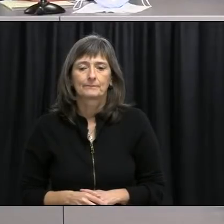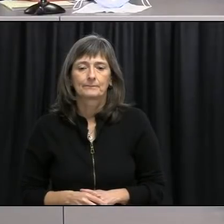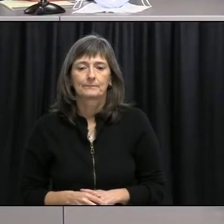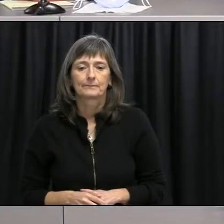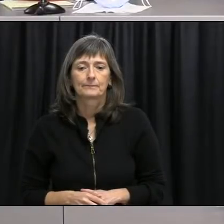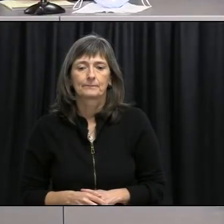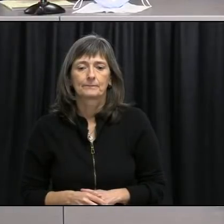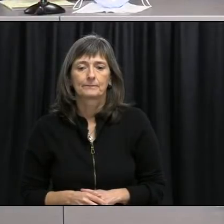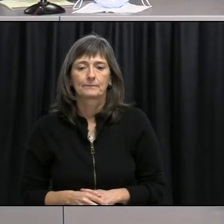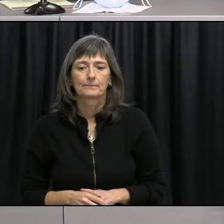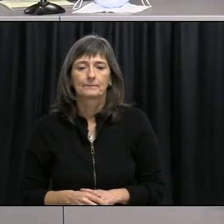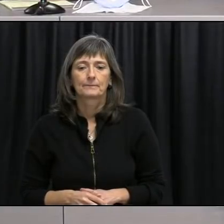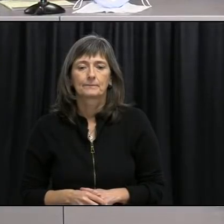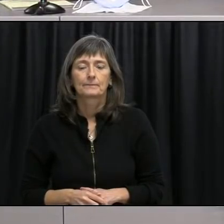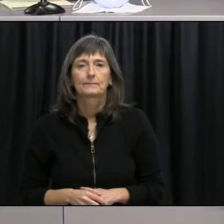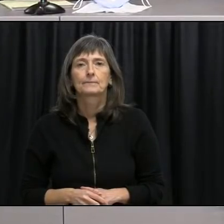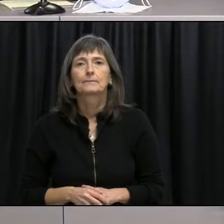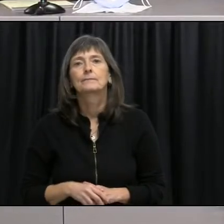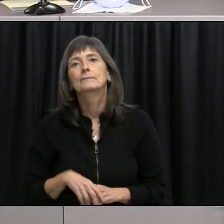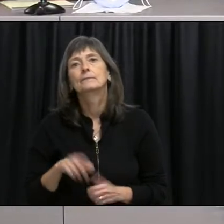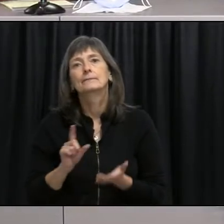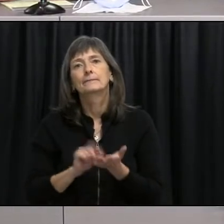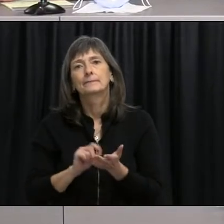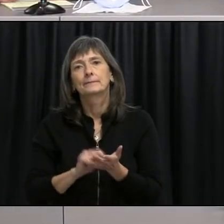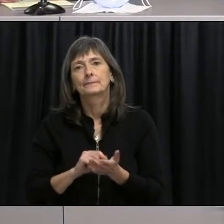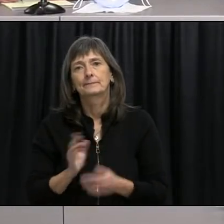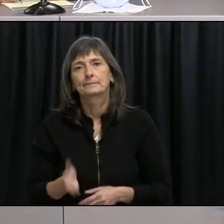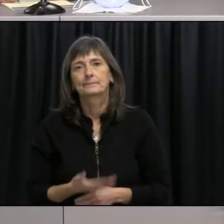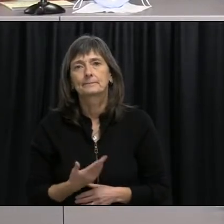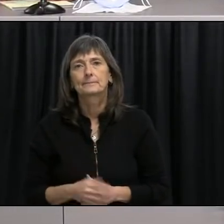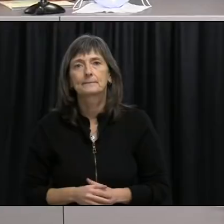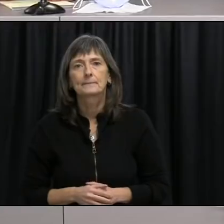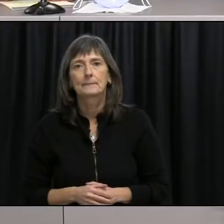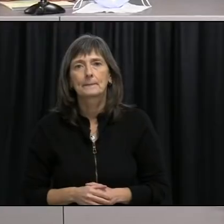Our next questions are from Peter Jackson of The Telegram. Please go ahead.